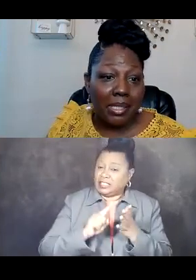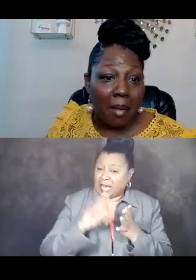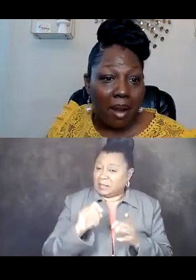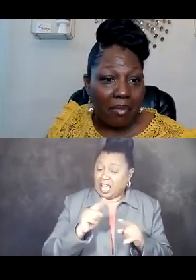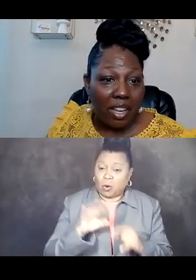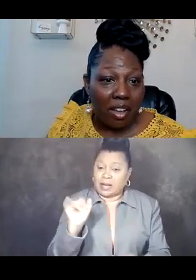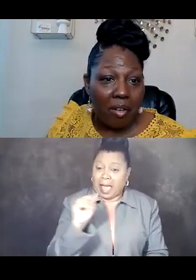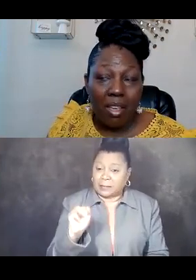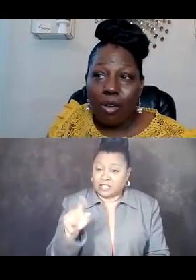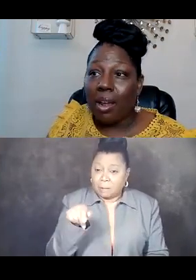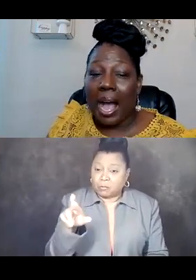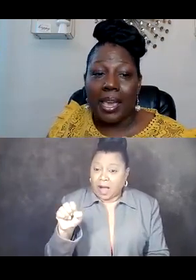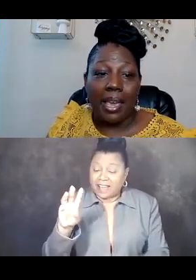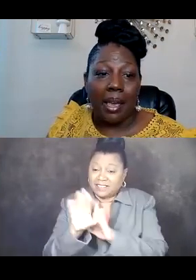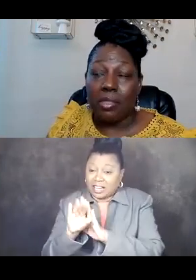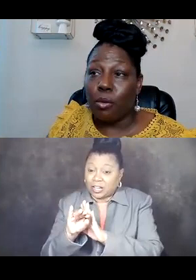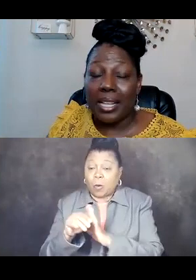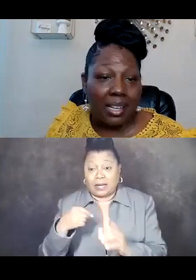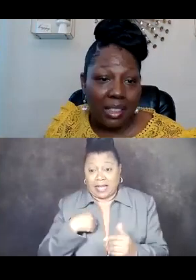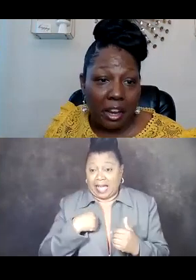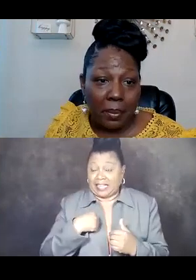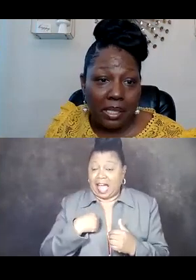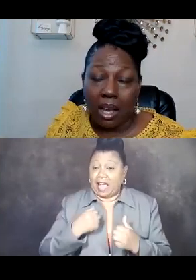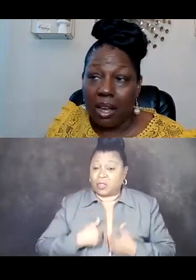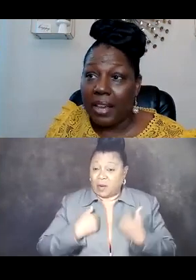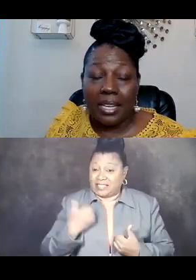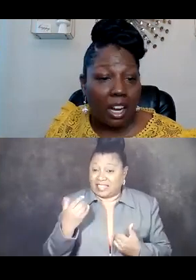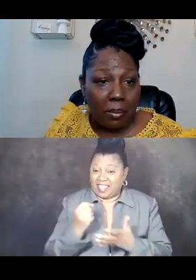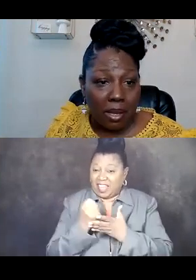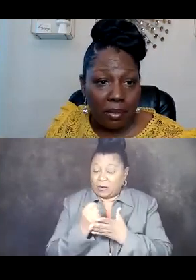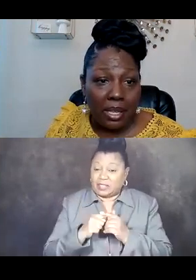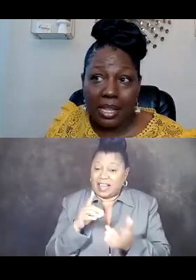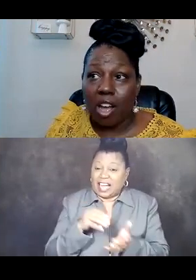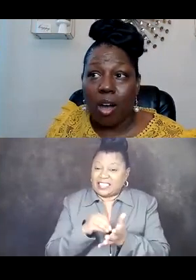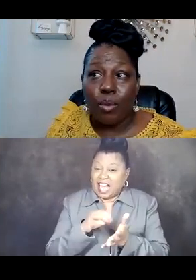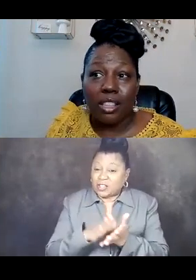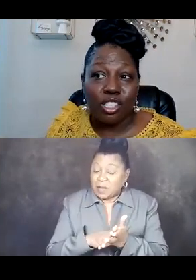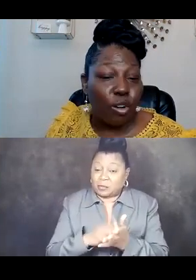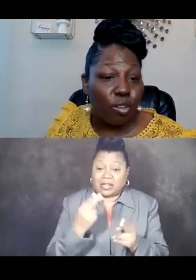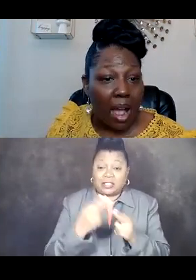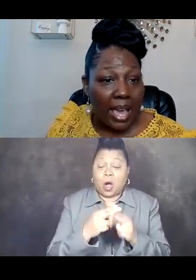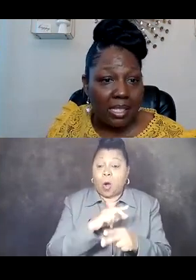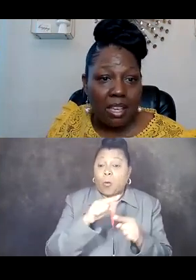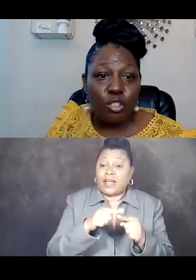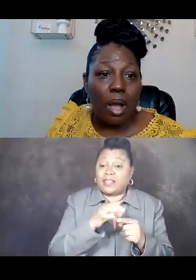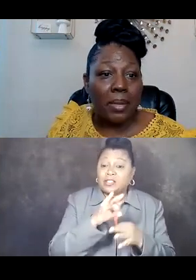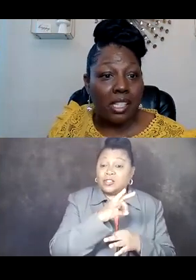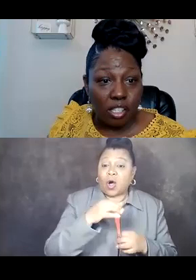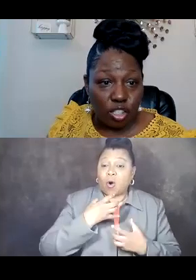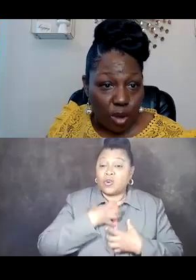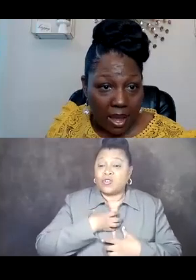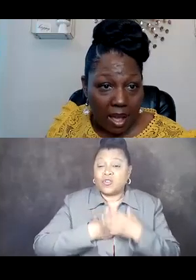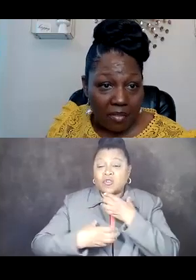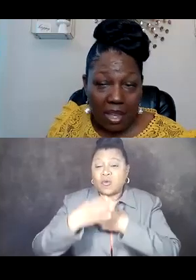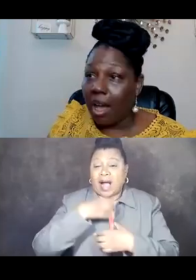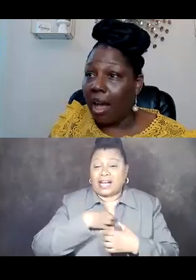on Amazon Prime Video, where I am the resident therapist of a documentary that's called When the Soul Cries, Trauma, Tears,